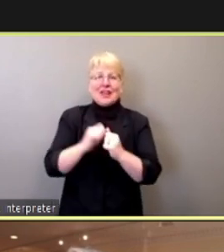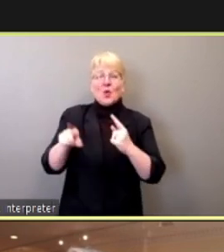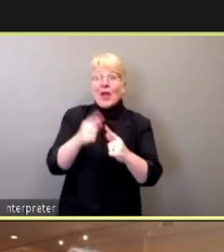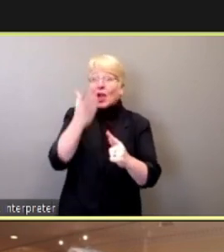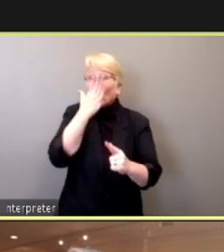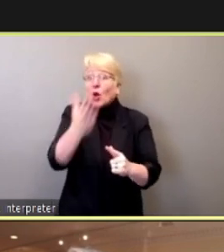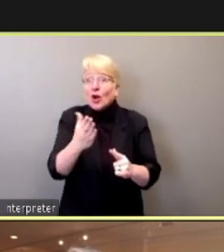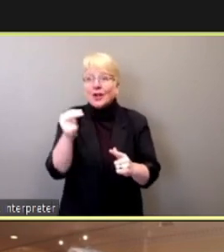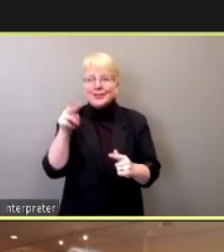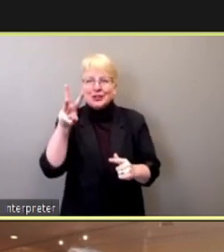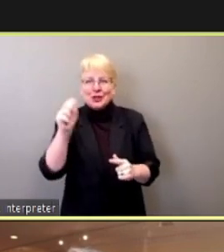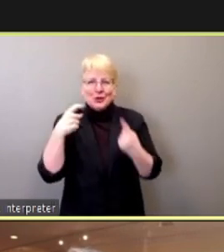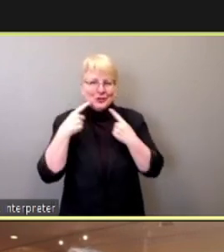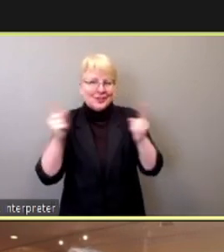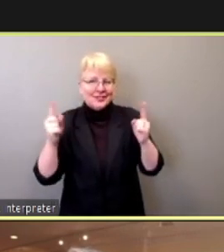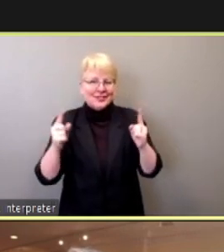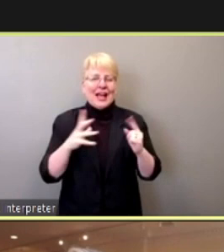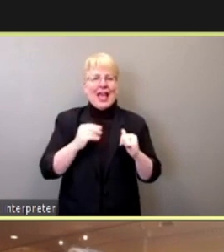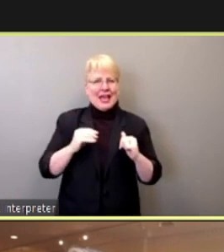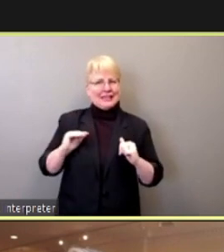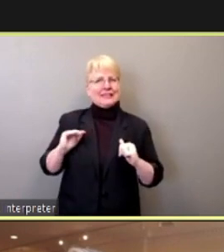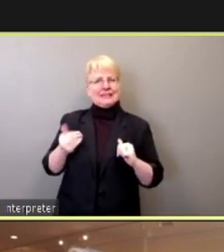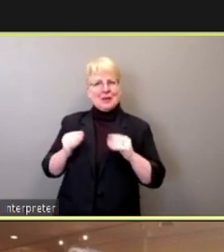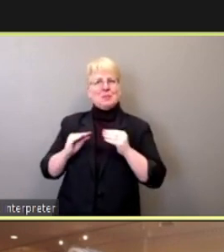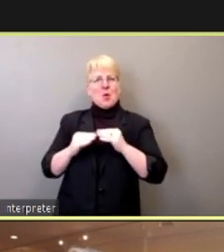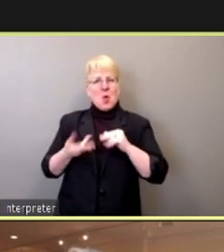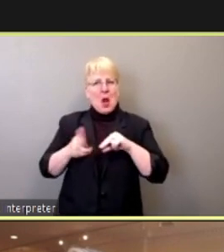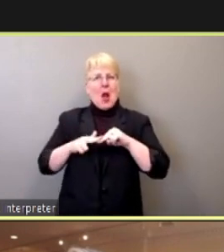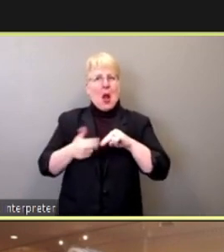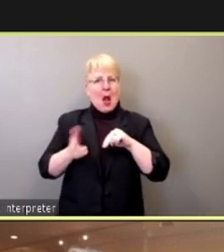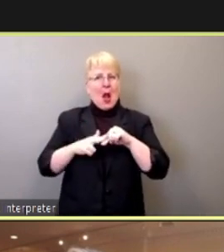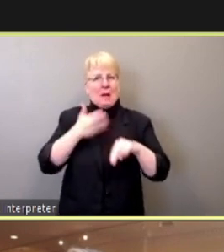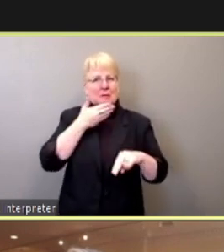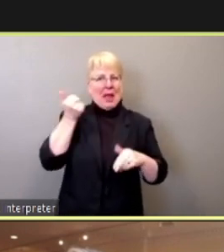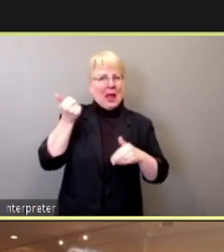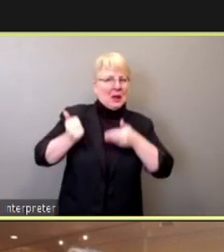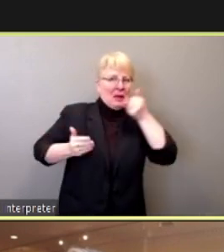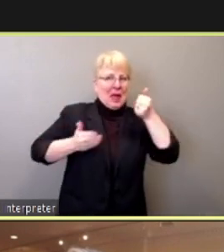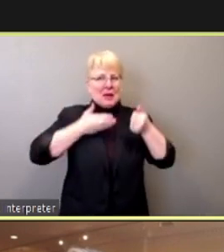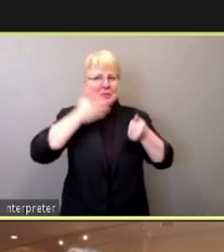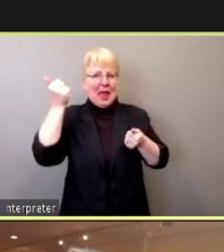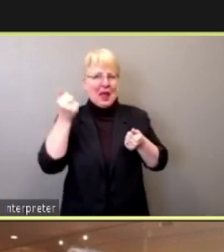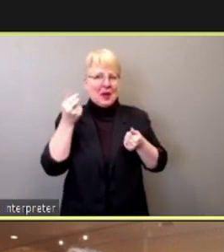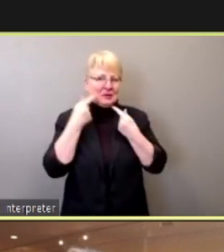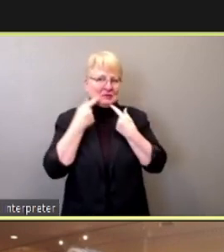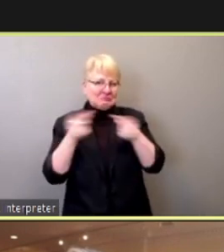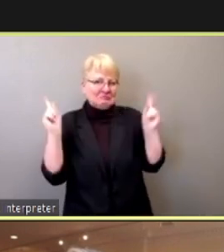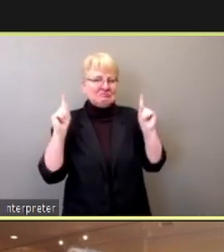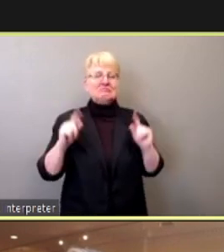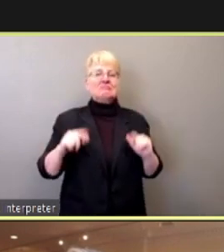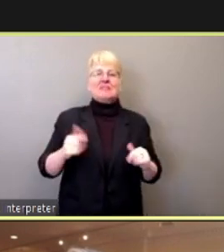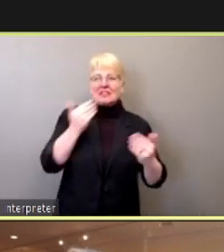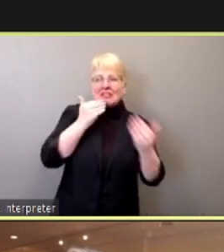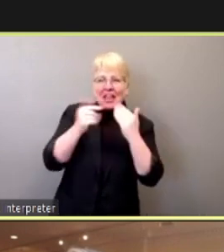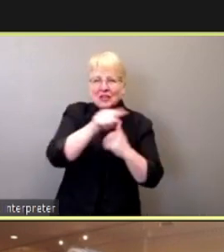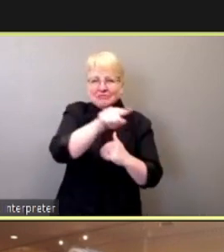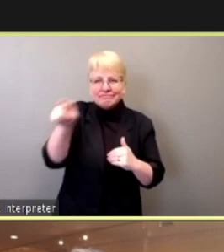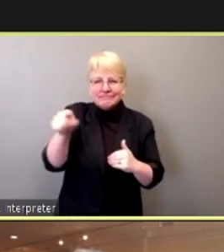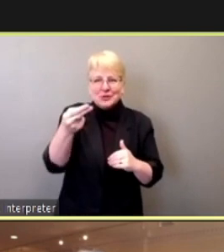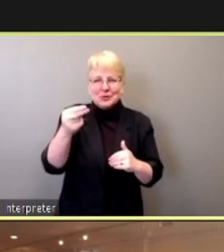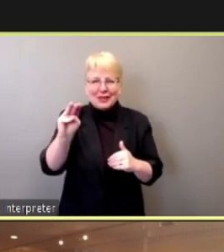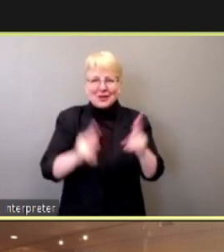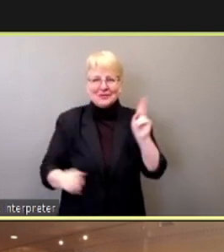and it continues to be good. And so thanks to everyone in New Mexico for their hard work, and thanks to